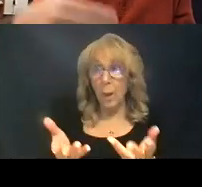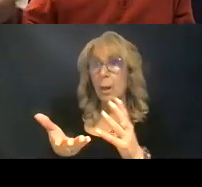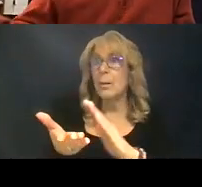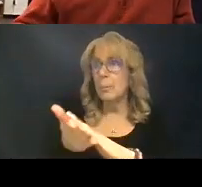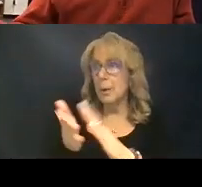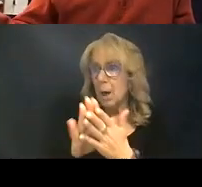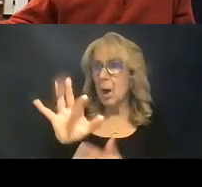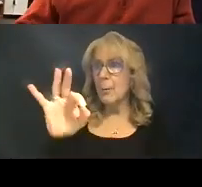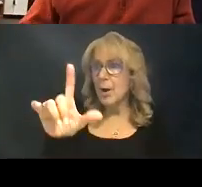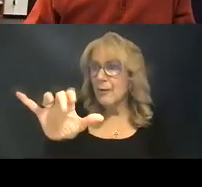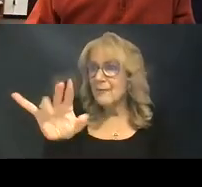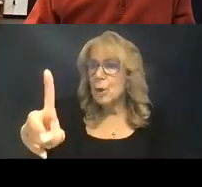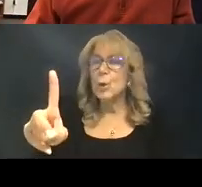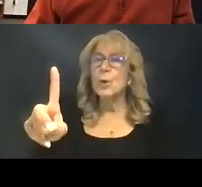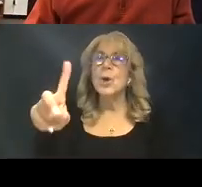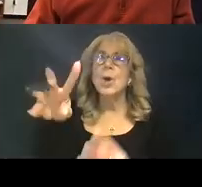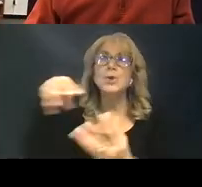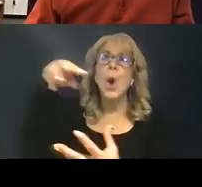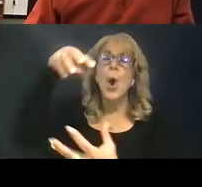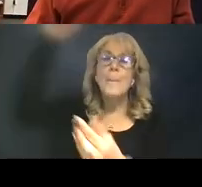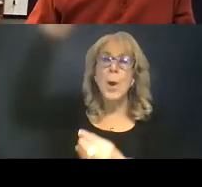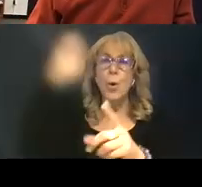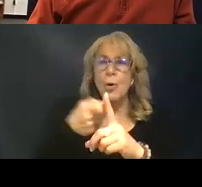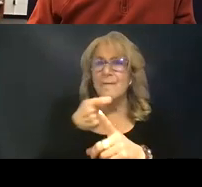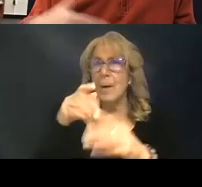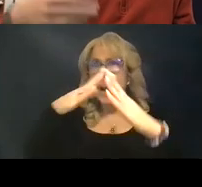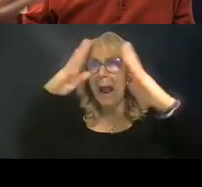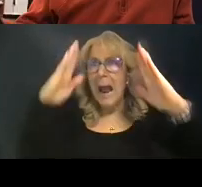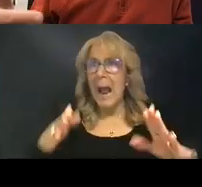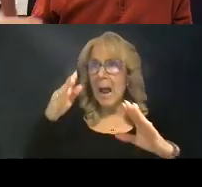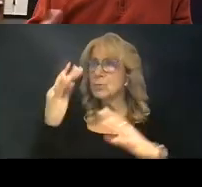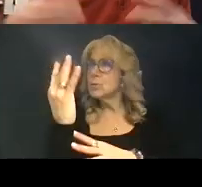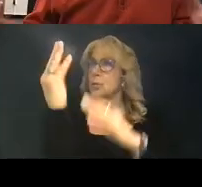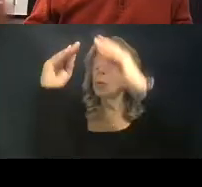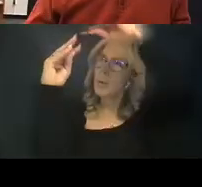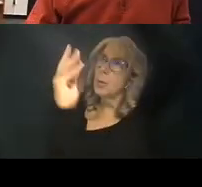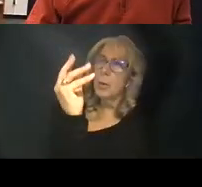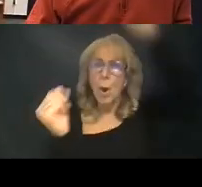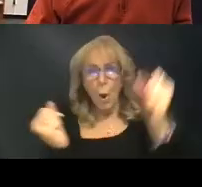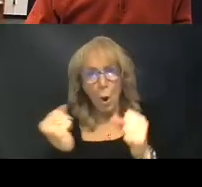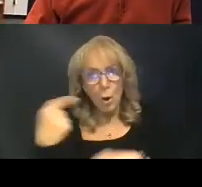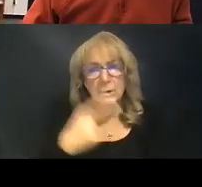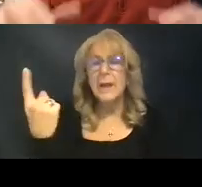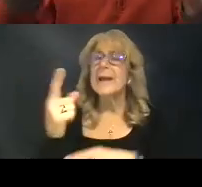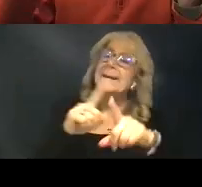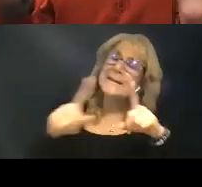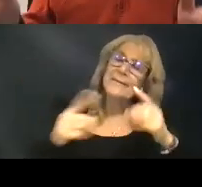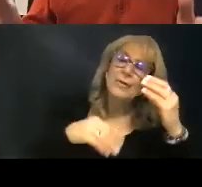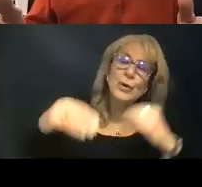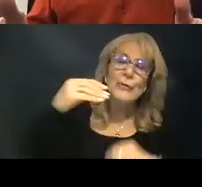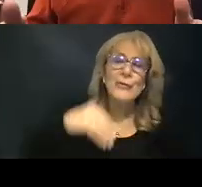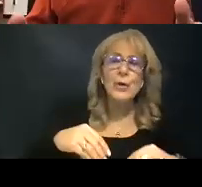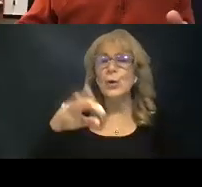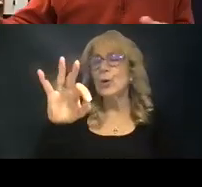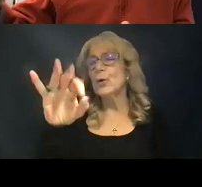can think about the smoke from a chimney on a cold day. You can think about many different food-related activities, whether it's the flowing